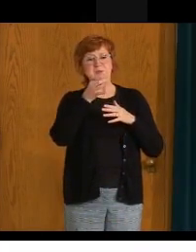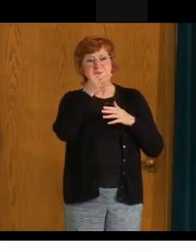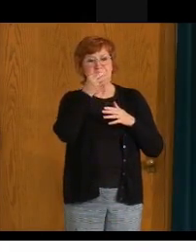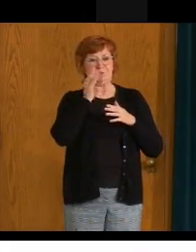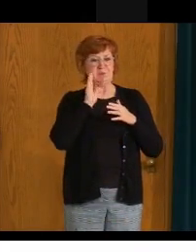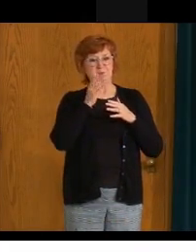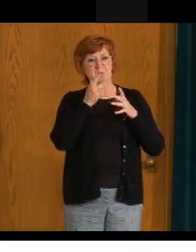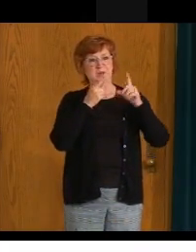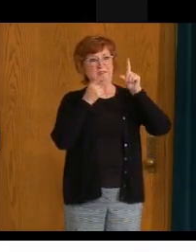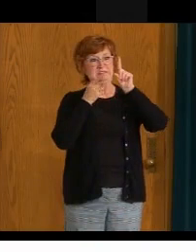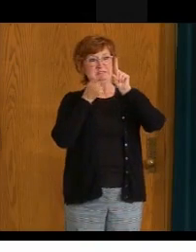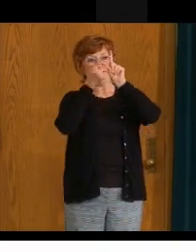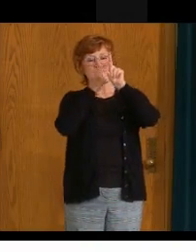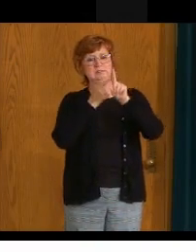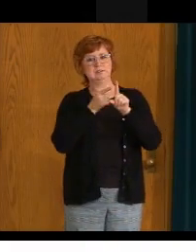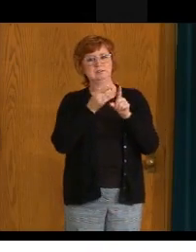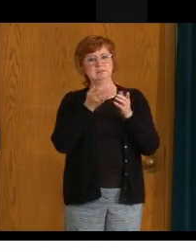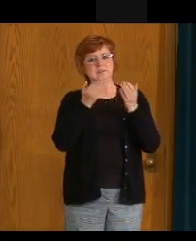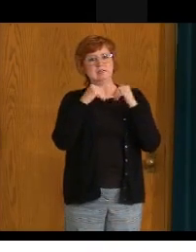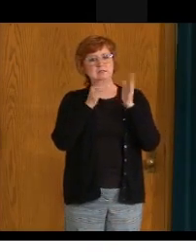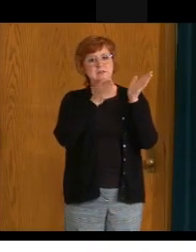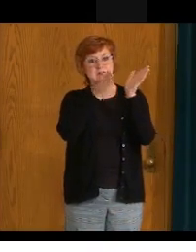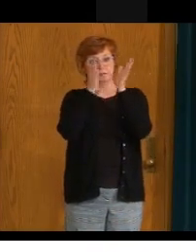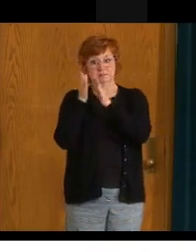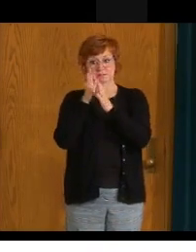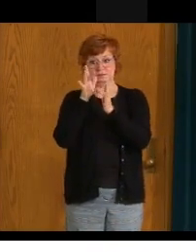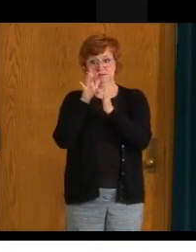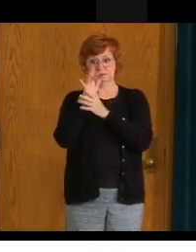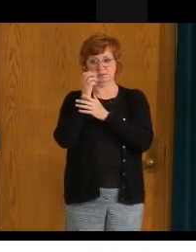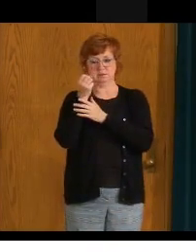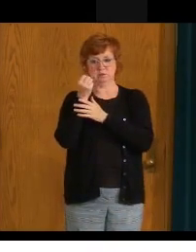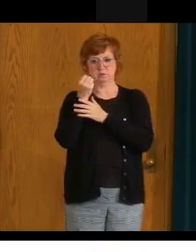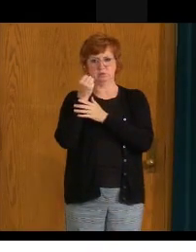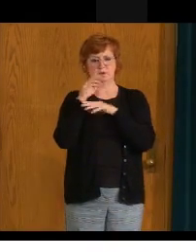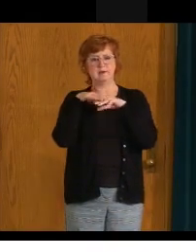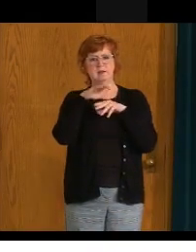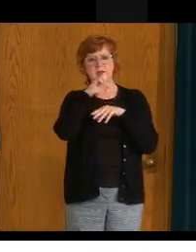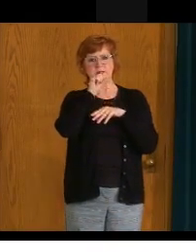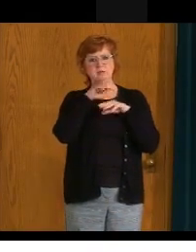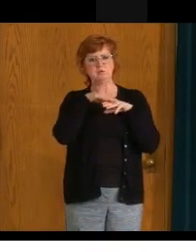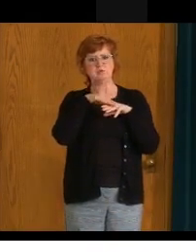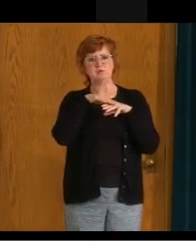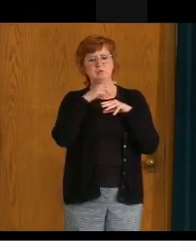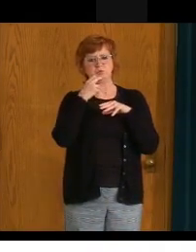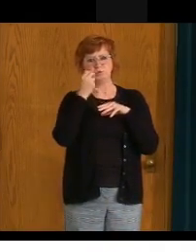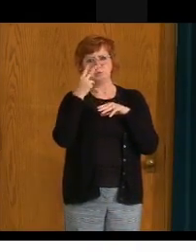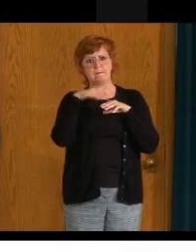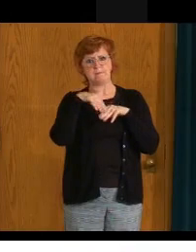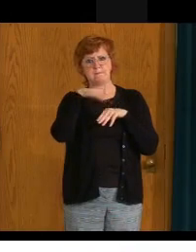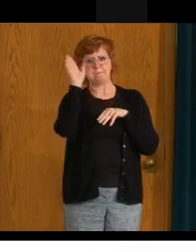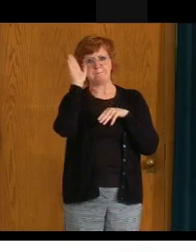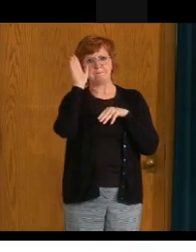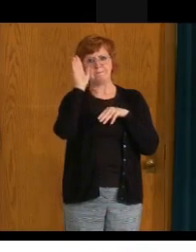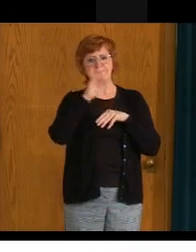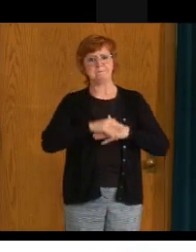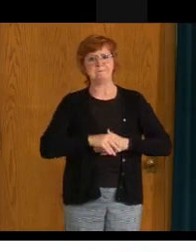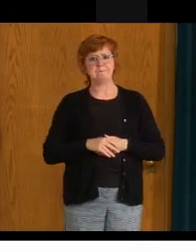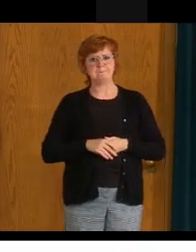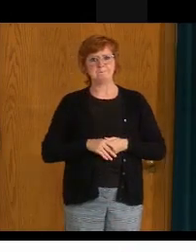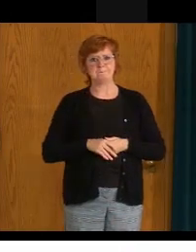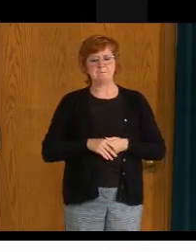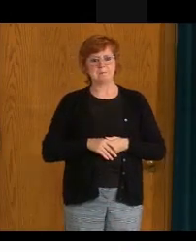opening, which is looking at the 12-year-old and older group to have received